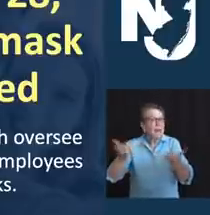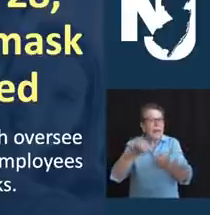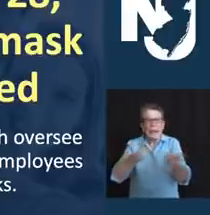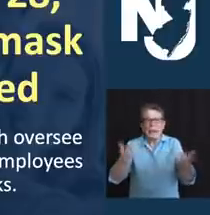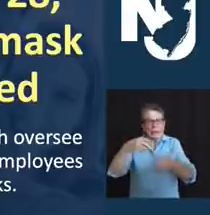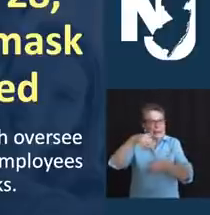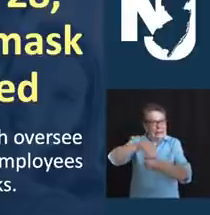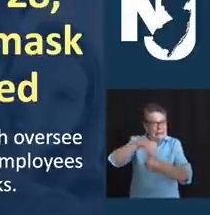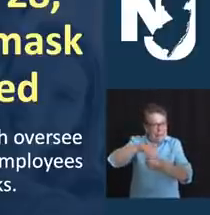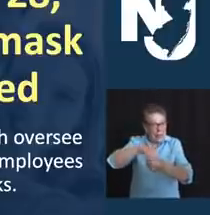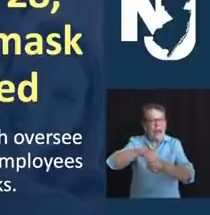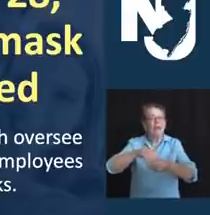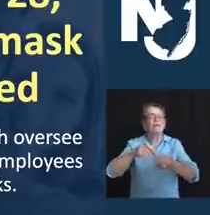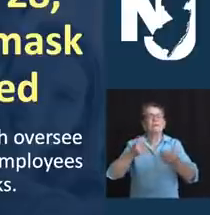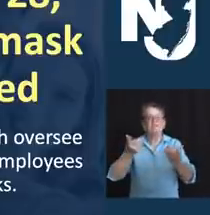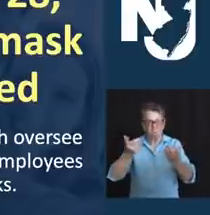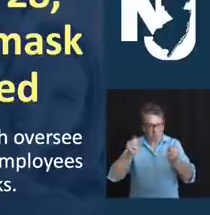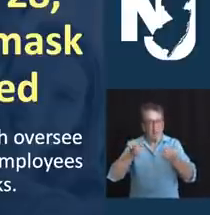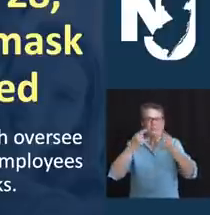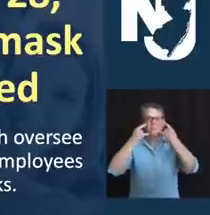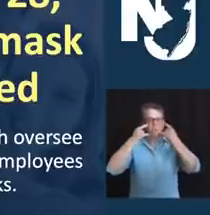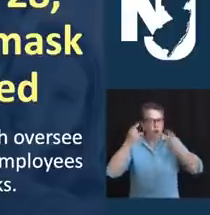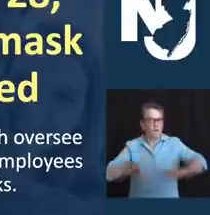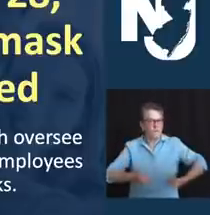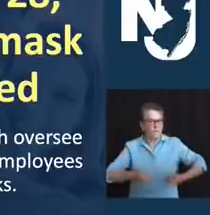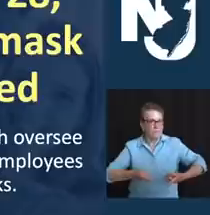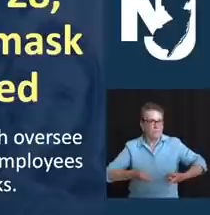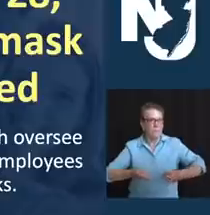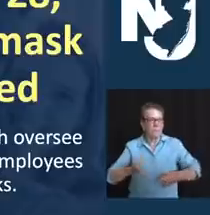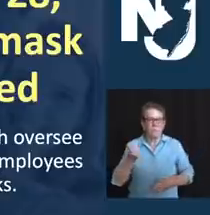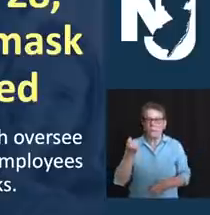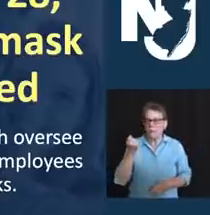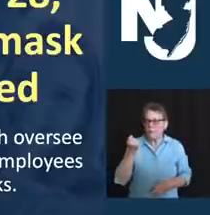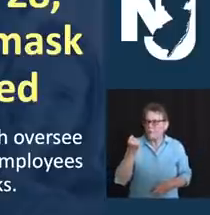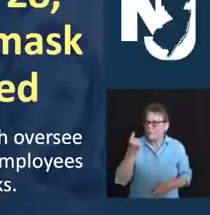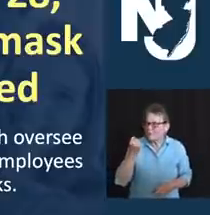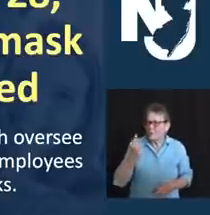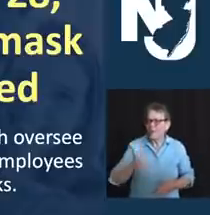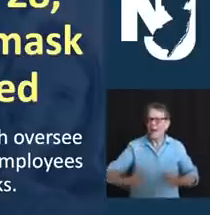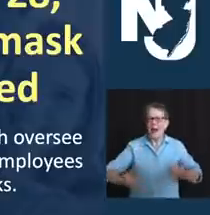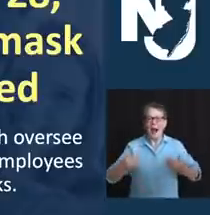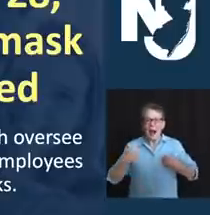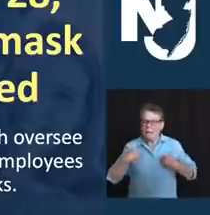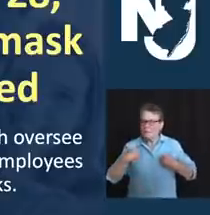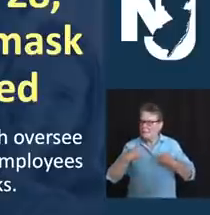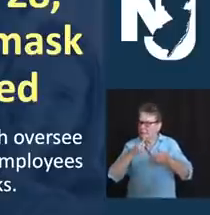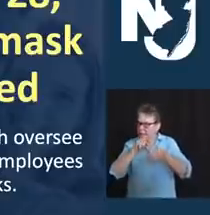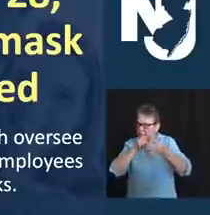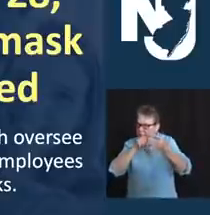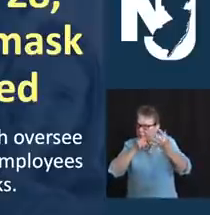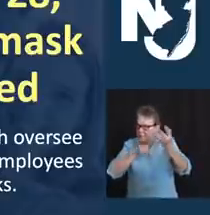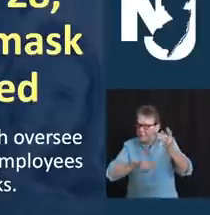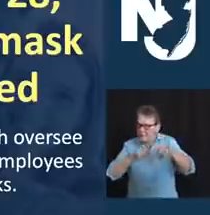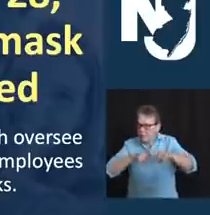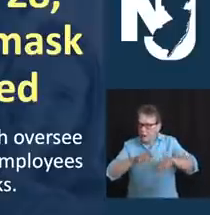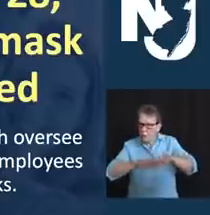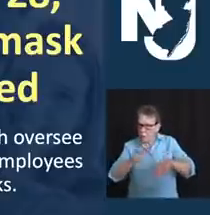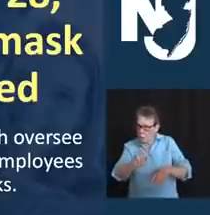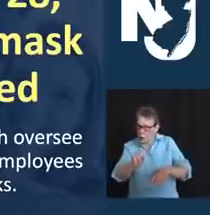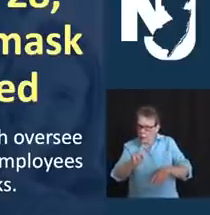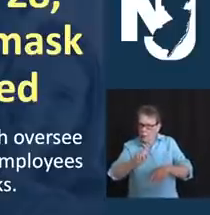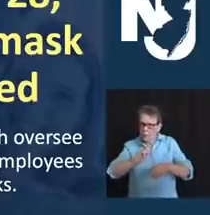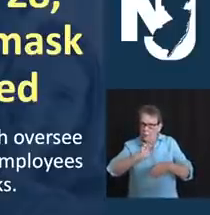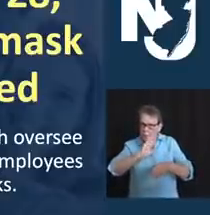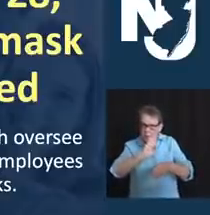other entities which oversee indoor spaces may continue to require that their employees and customers or